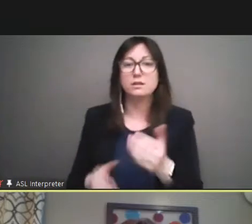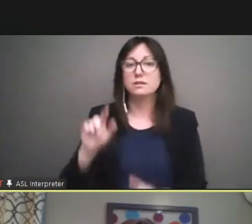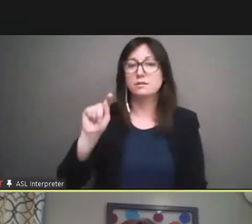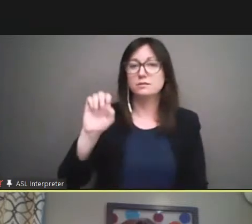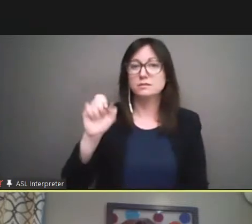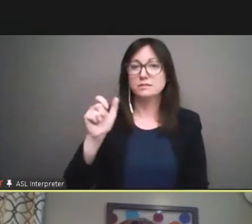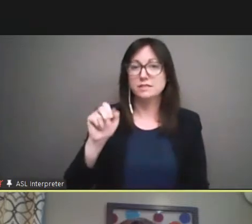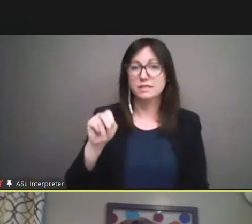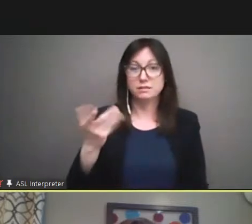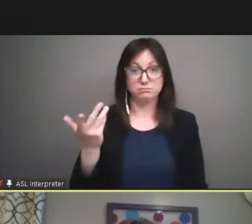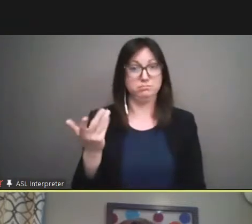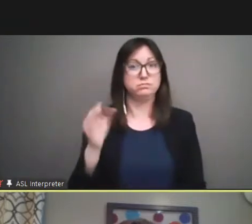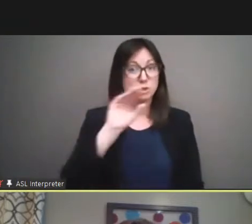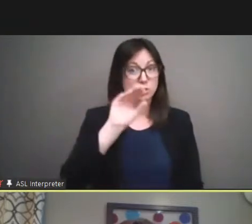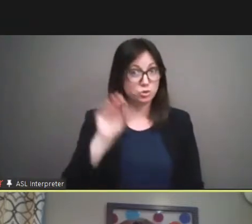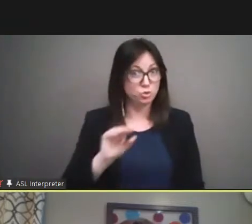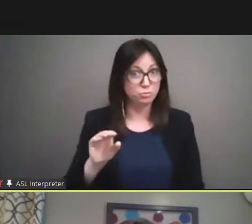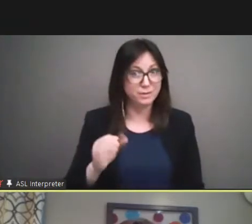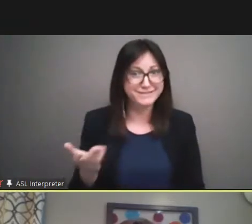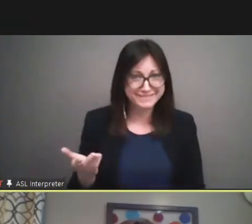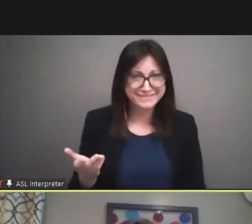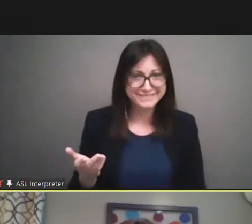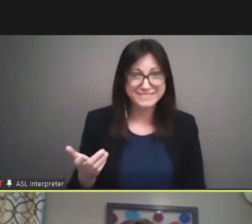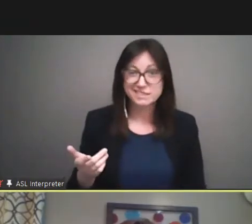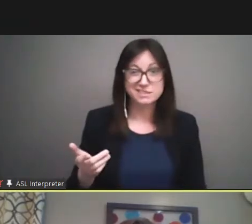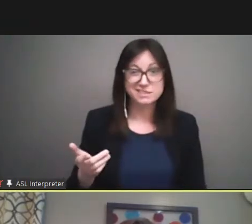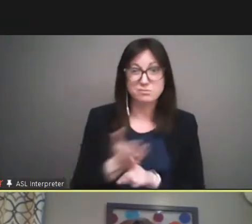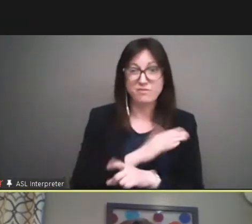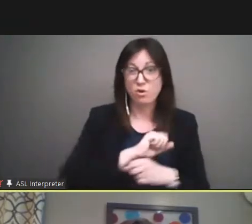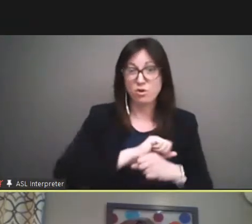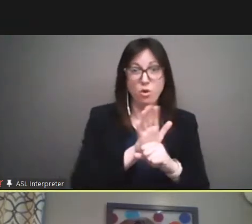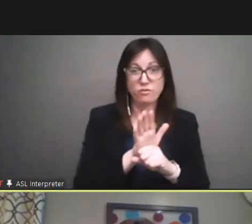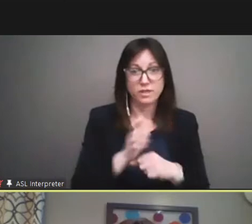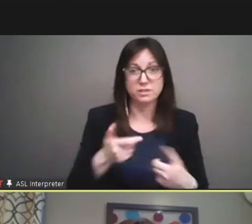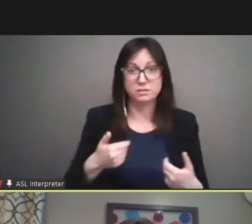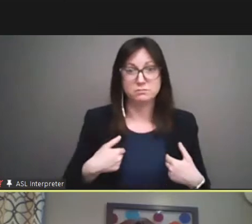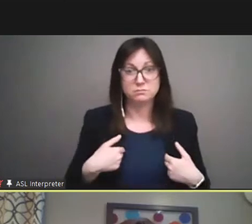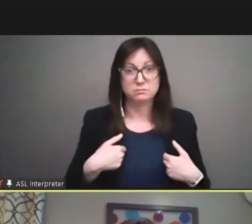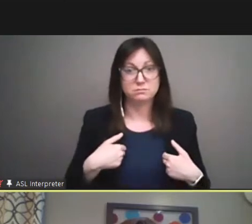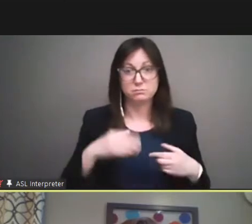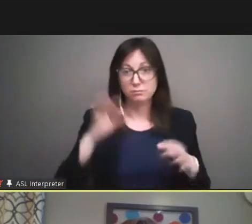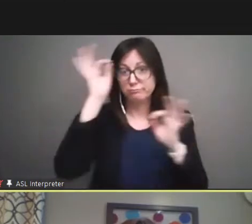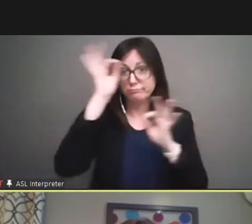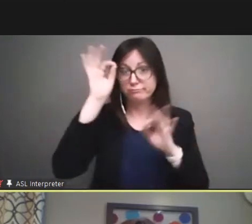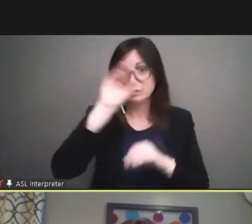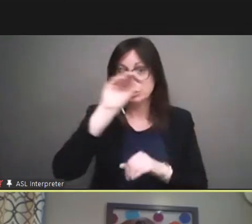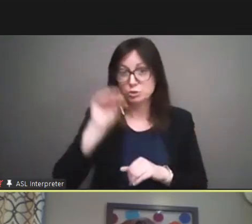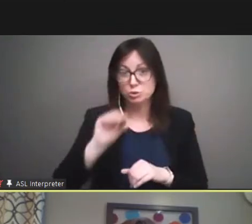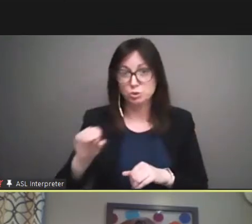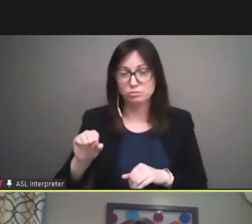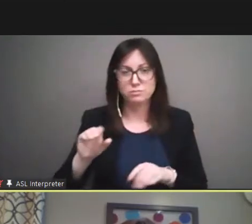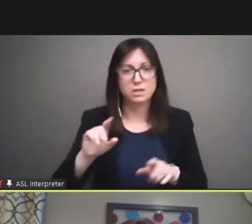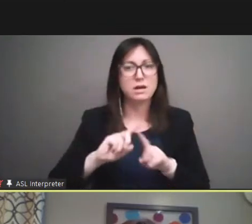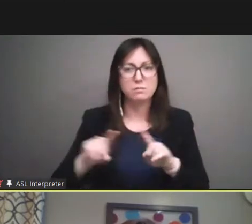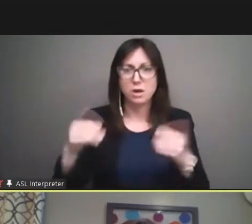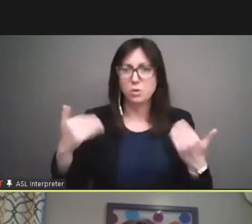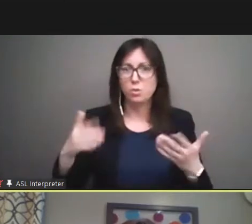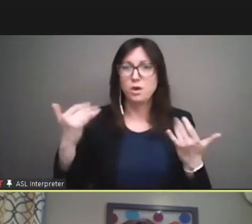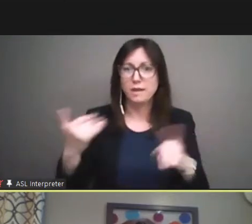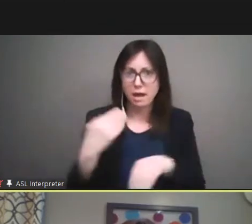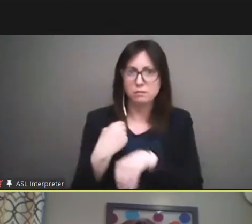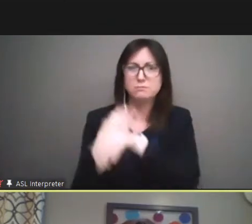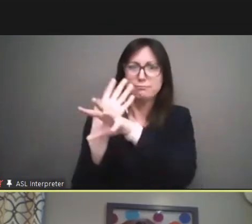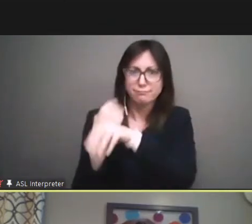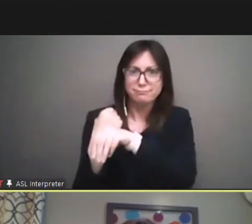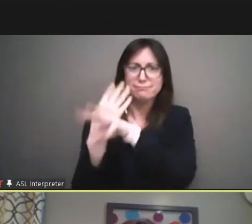thing. I personally did not use Zoom before COVID. I don't know if Zoom was a thing before COVID, but I've met a lot of amazing